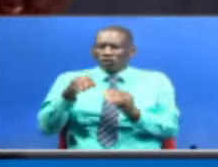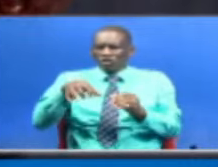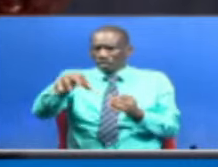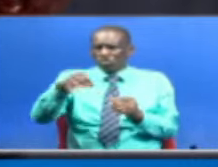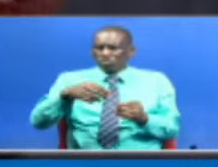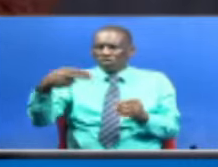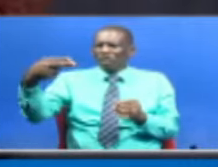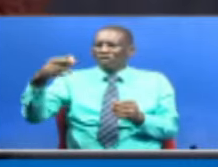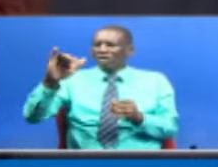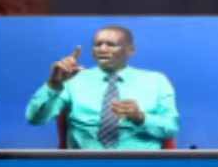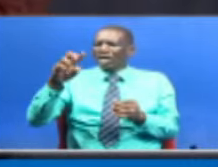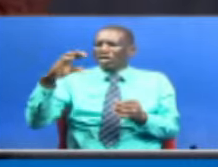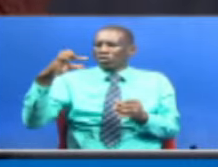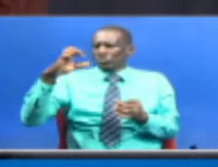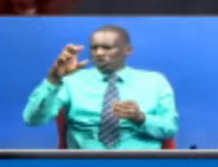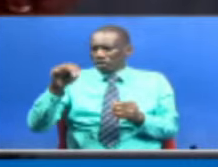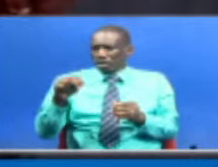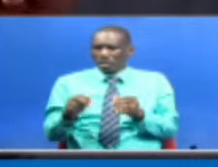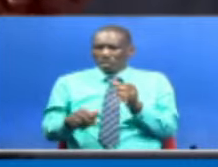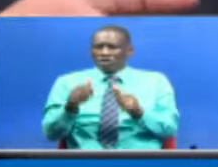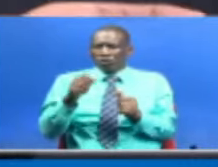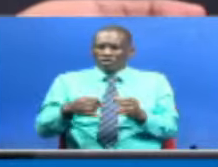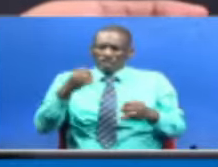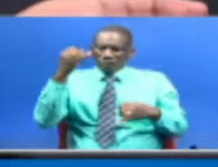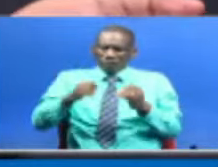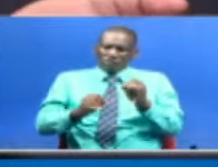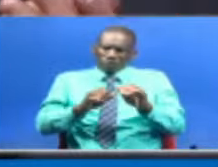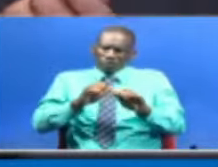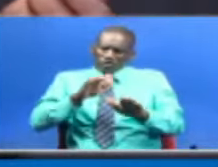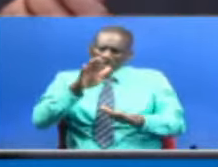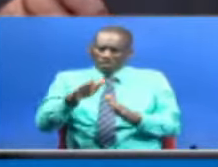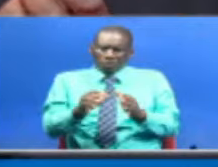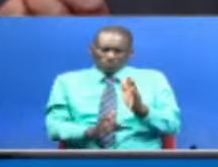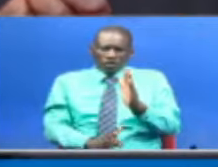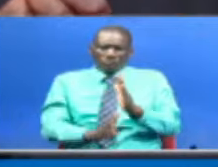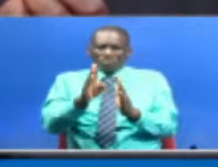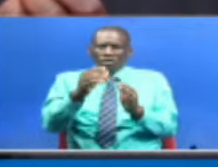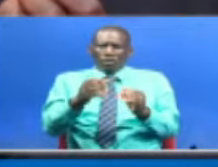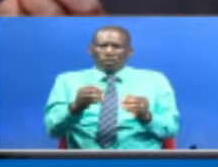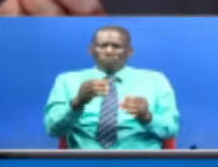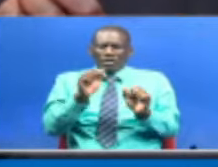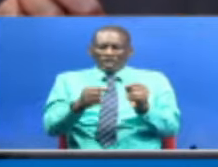hydrogen, which is in the final phase of developments, developing